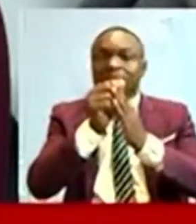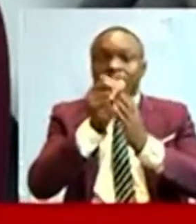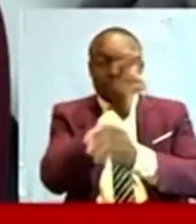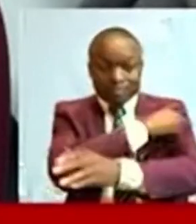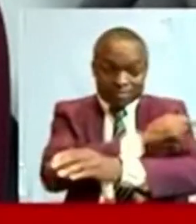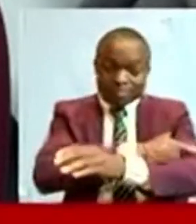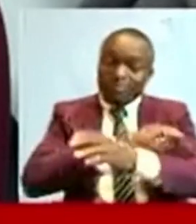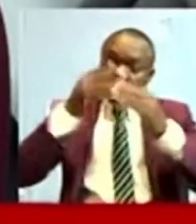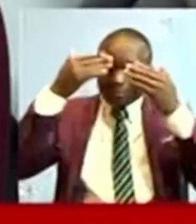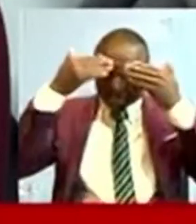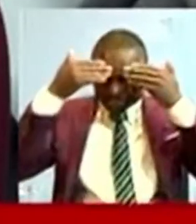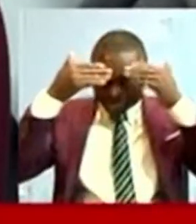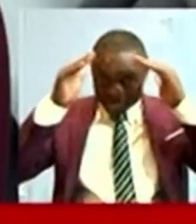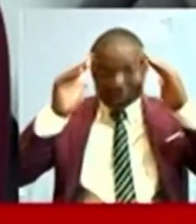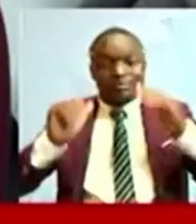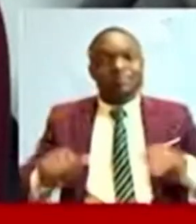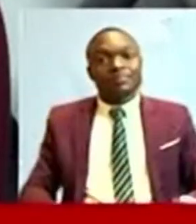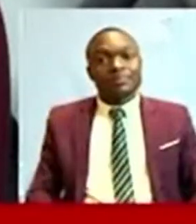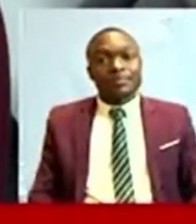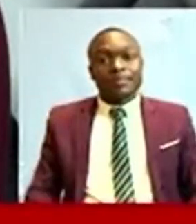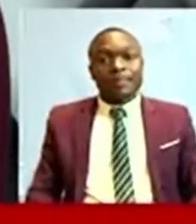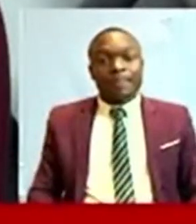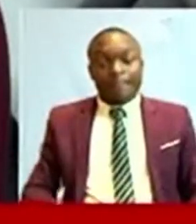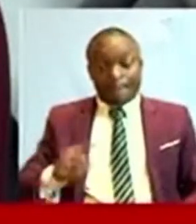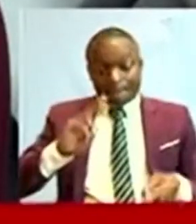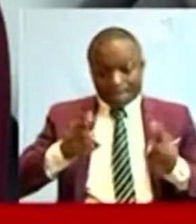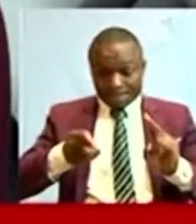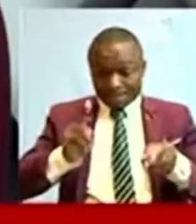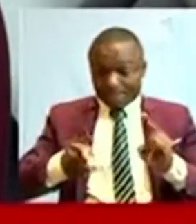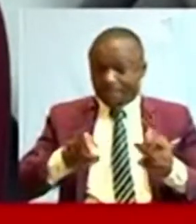aware of the urgency on this matter,